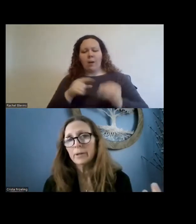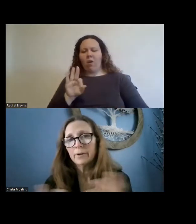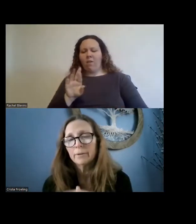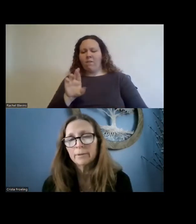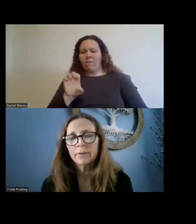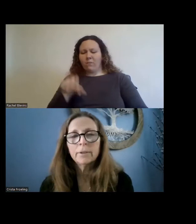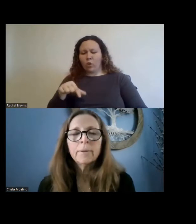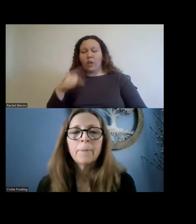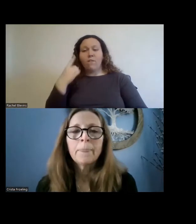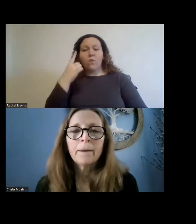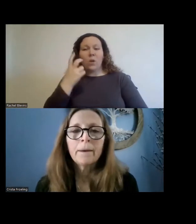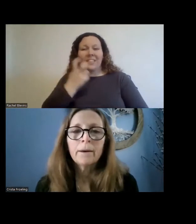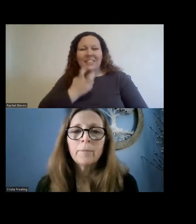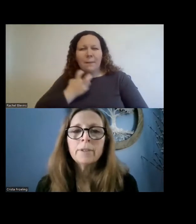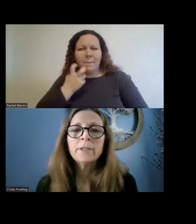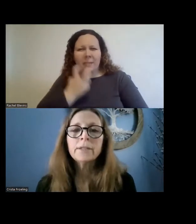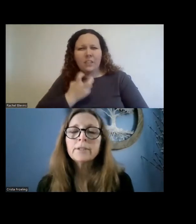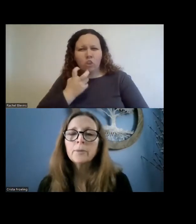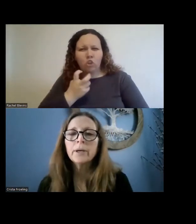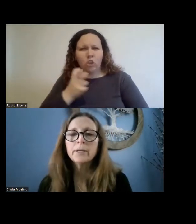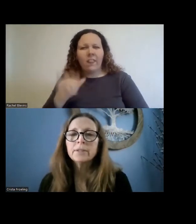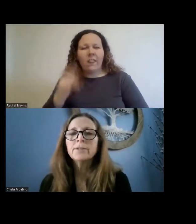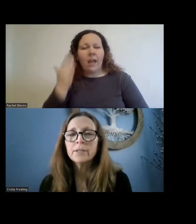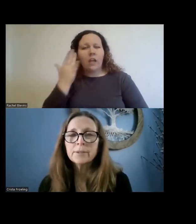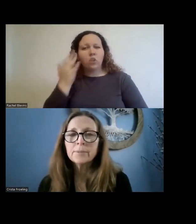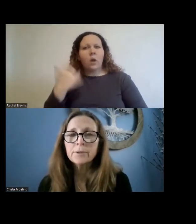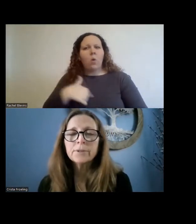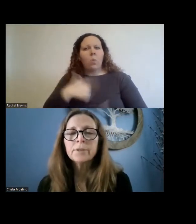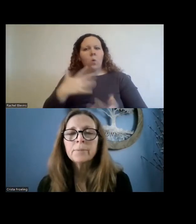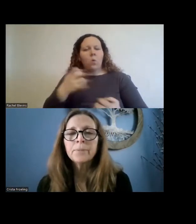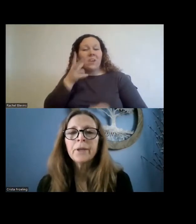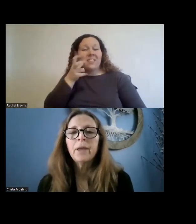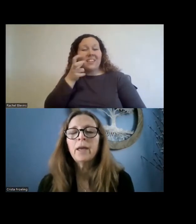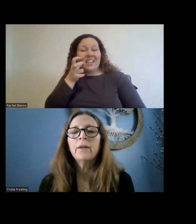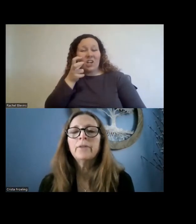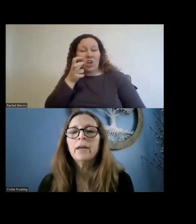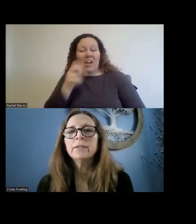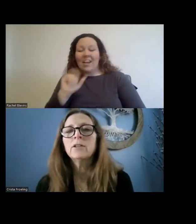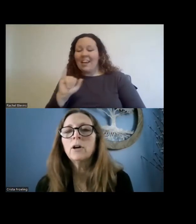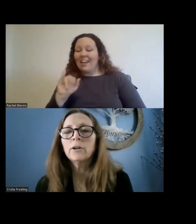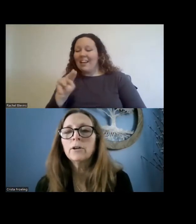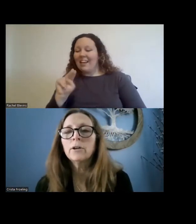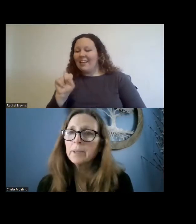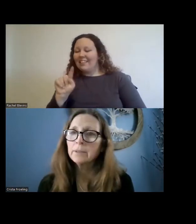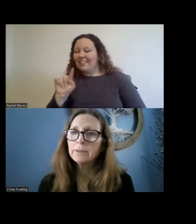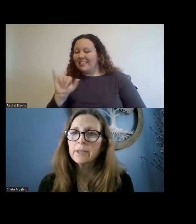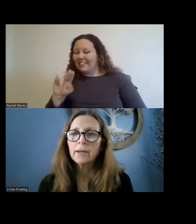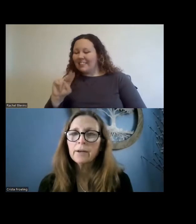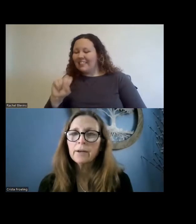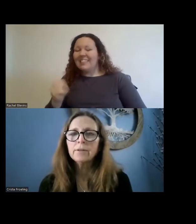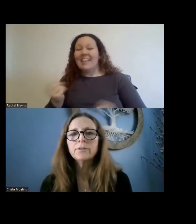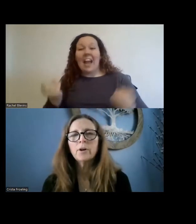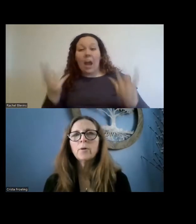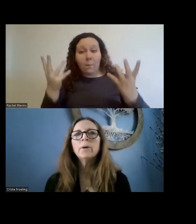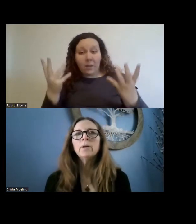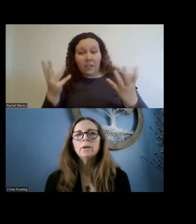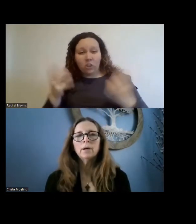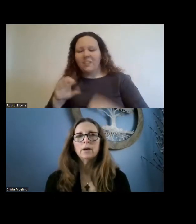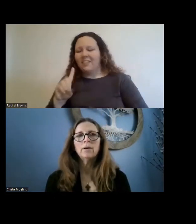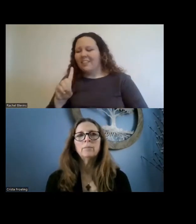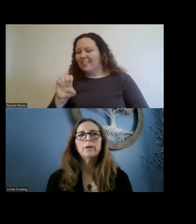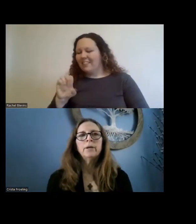want to hear. Intensity range is in decibels, and that's a logarithmic scale.